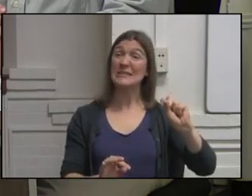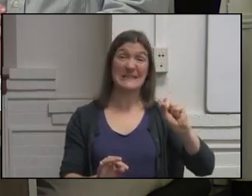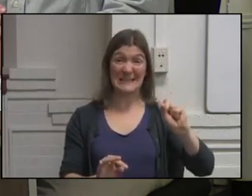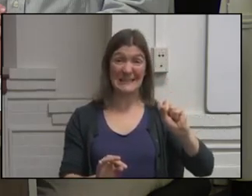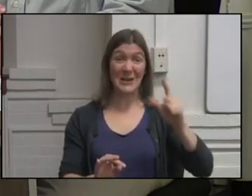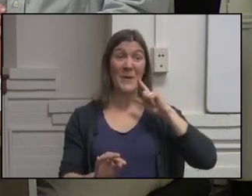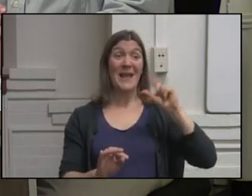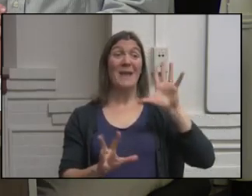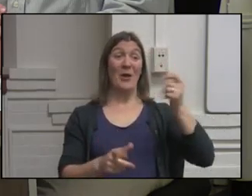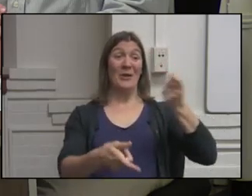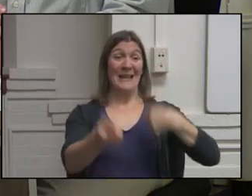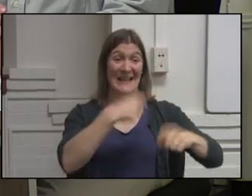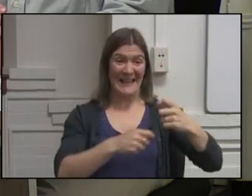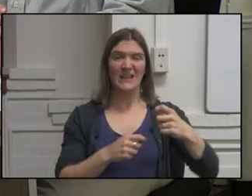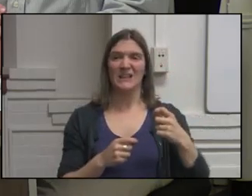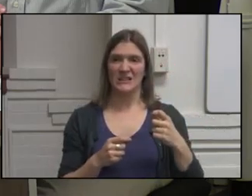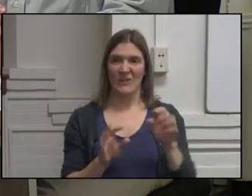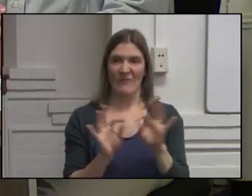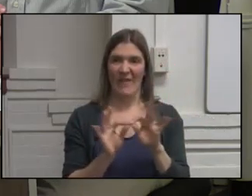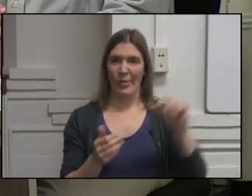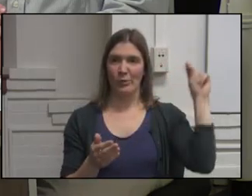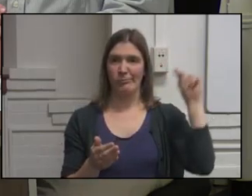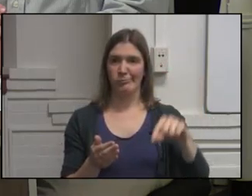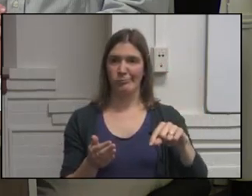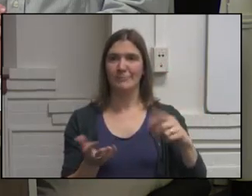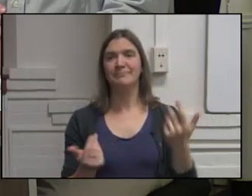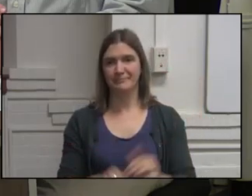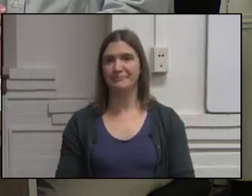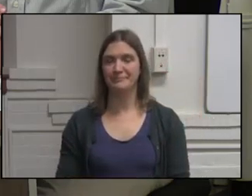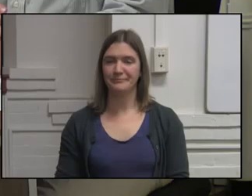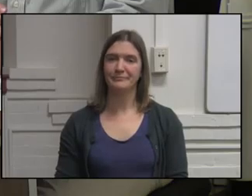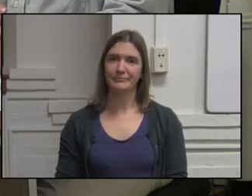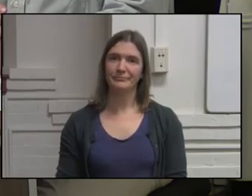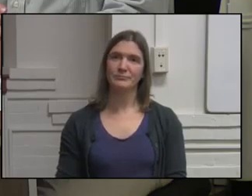been prior to that retirement.